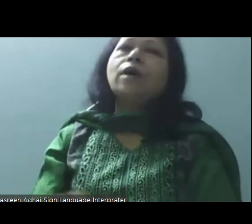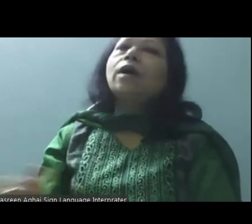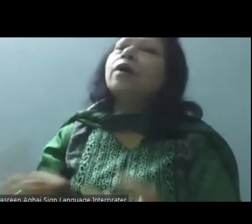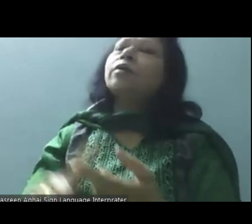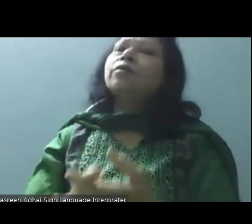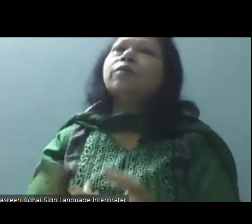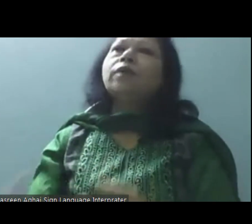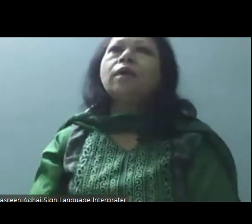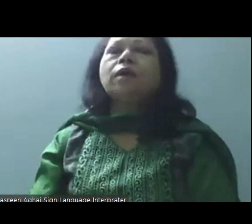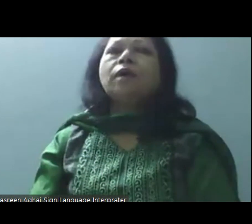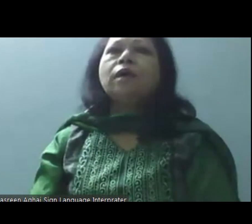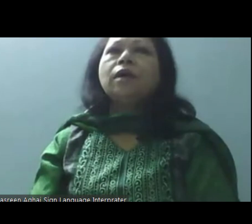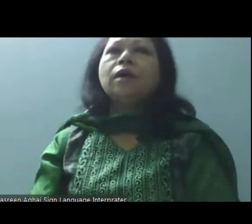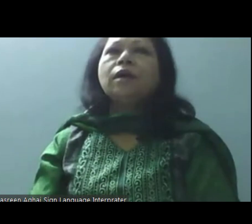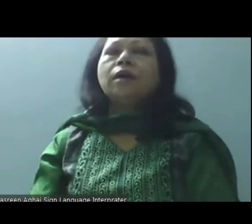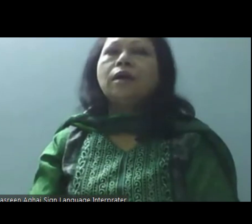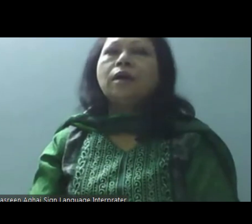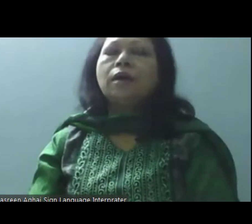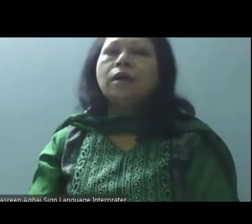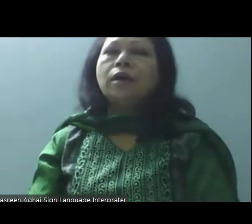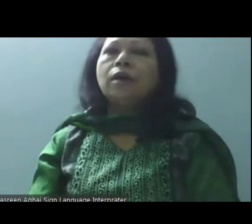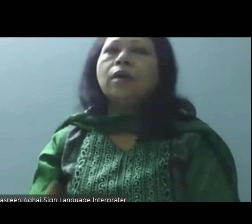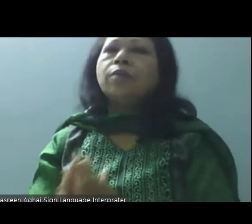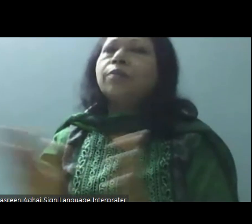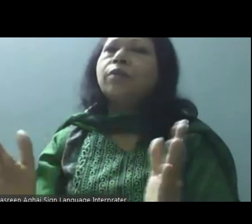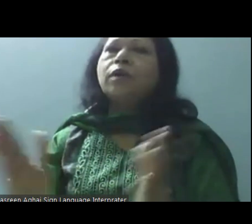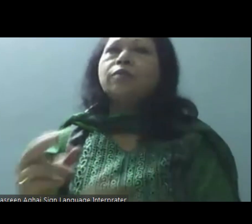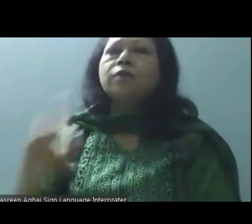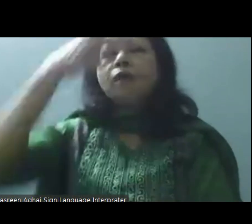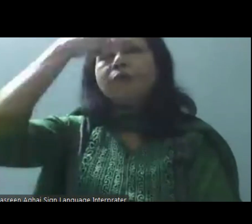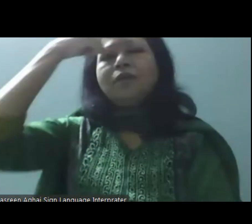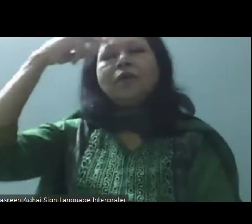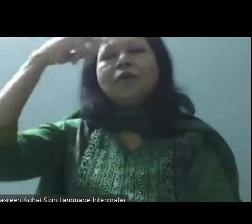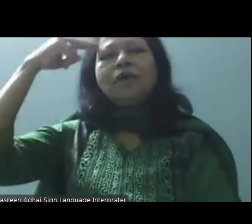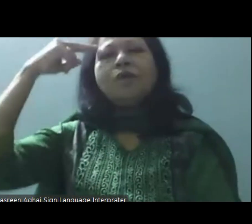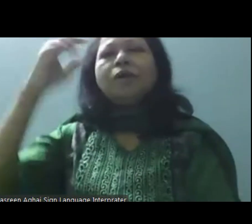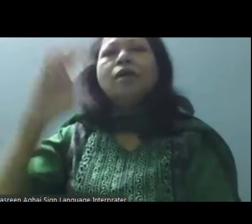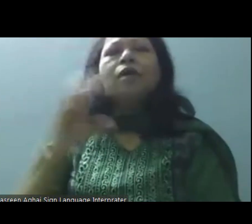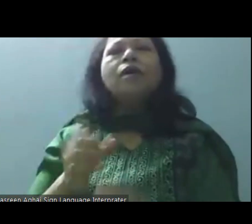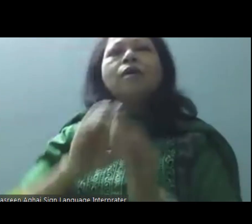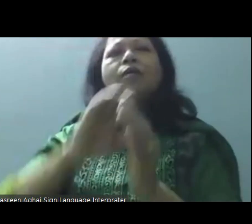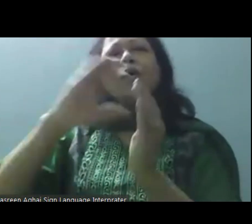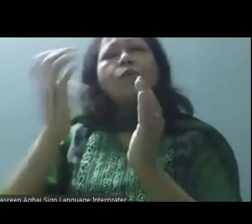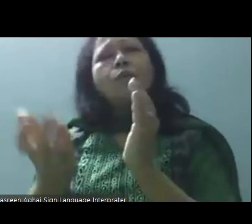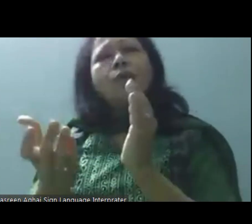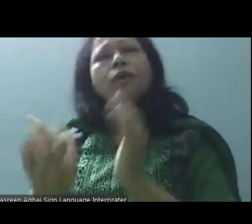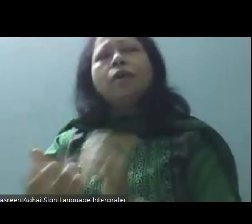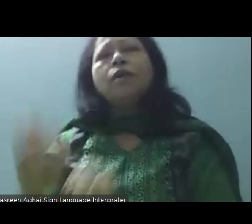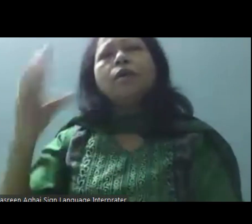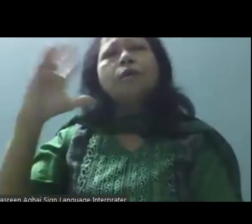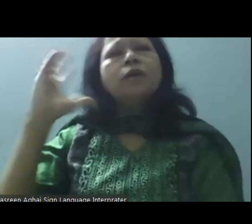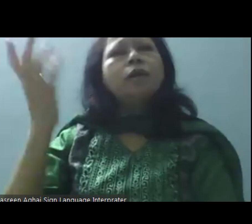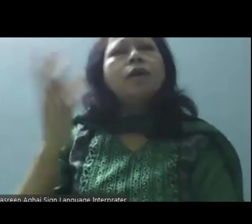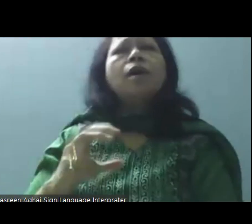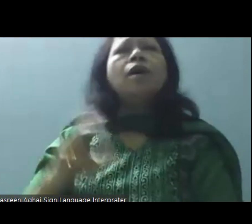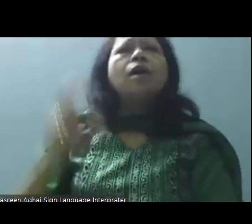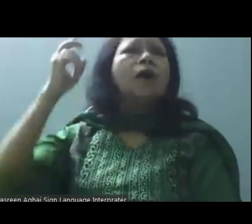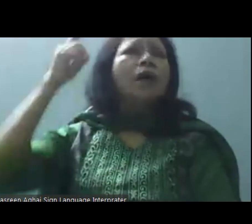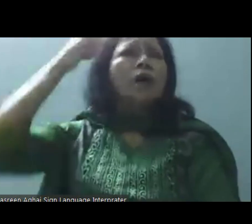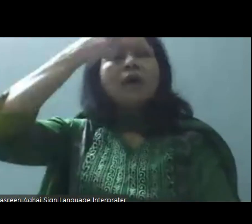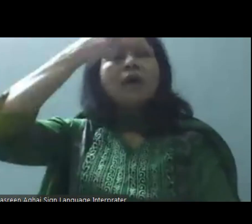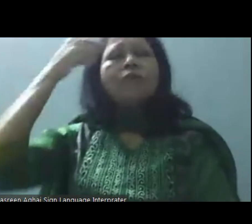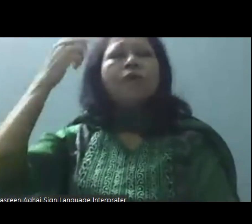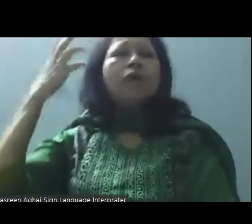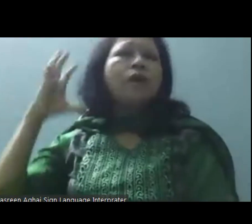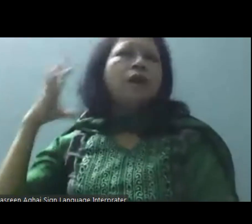shining. So many in the Arab world are shining, and in Africa too,